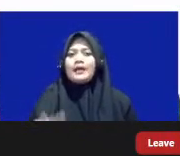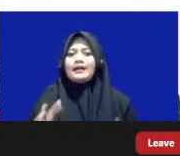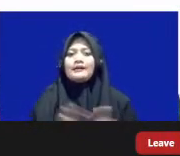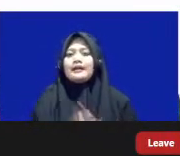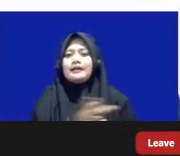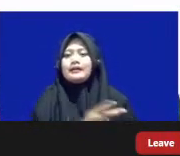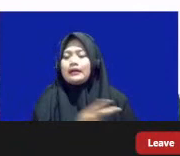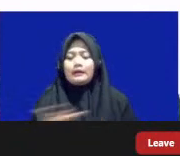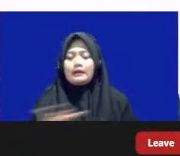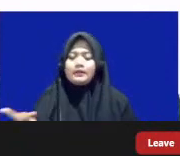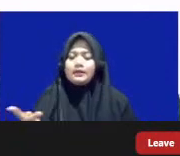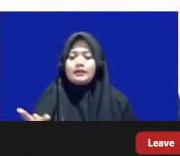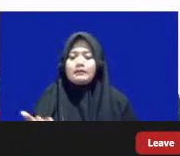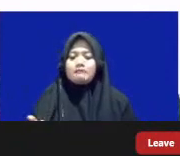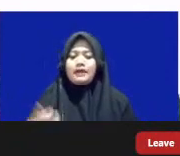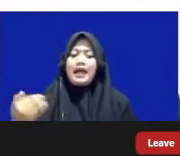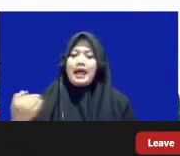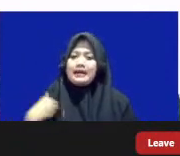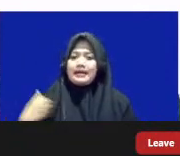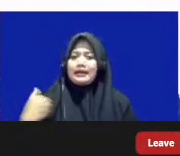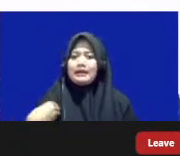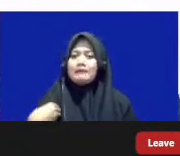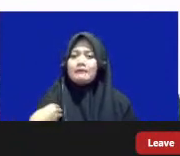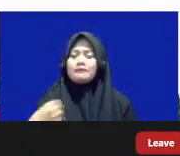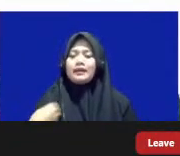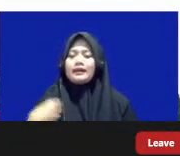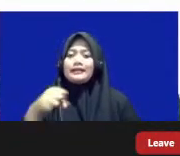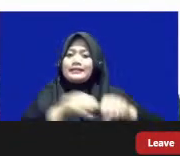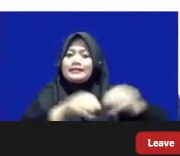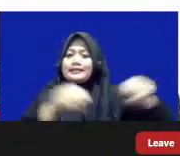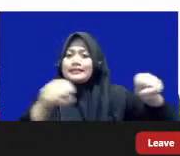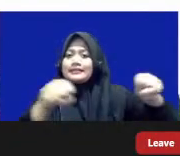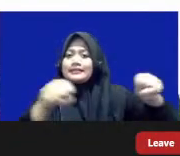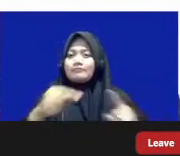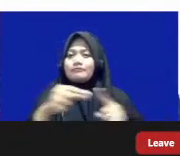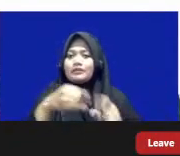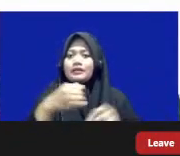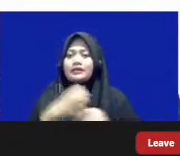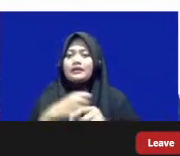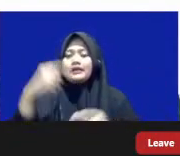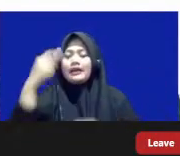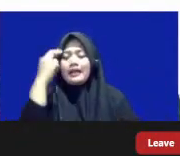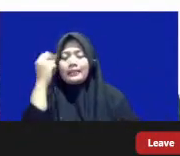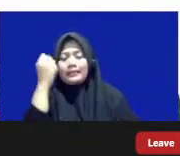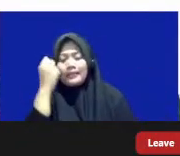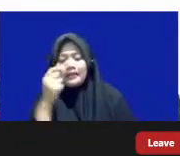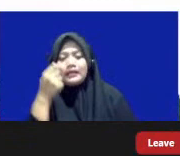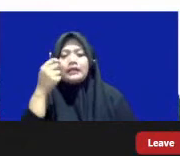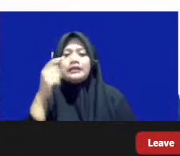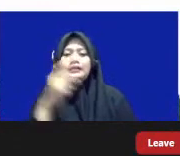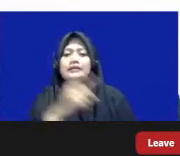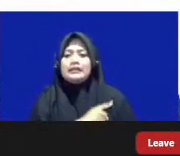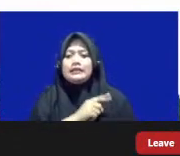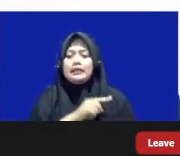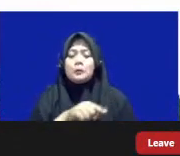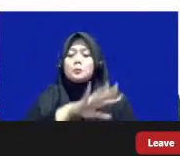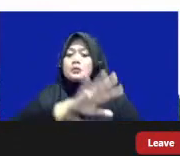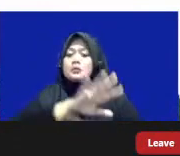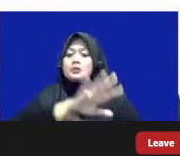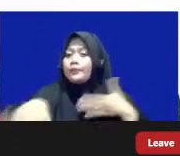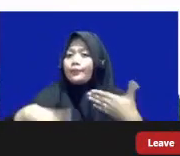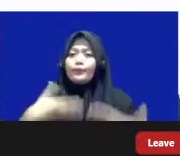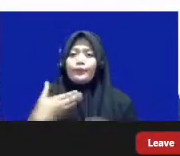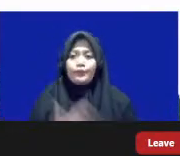So Bangladesh altogether has around 4,500 unions, and each union